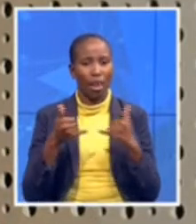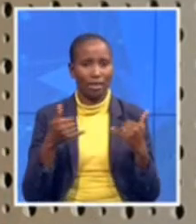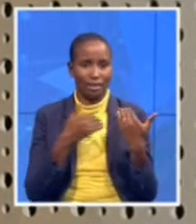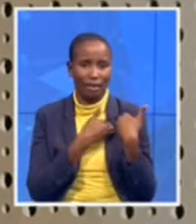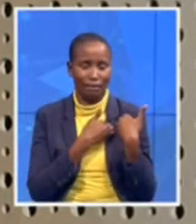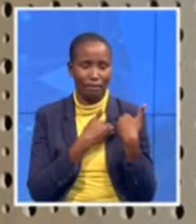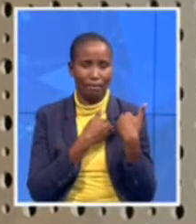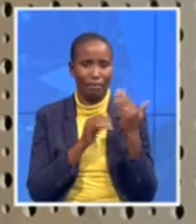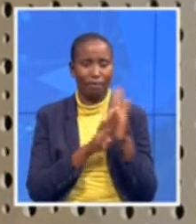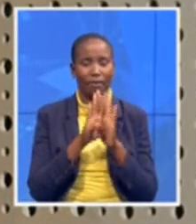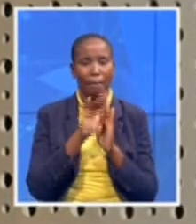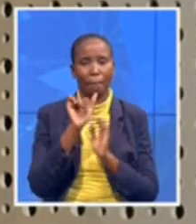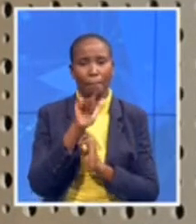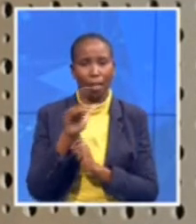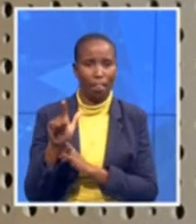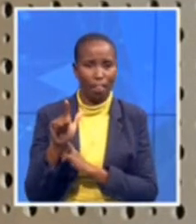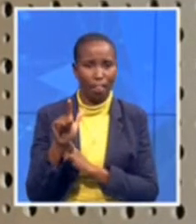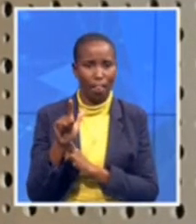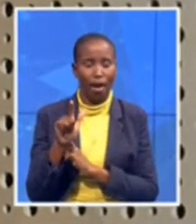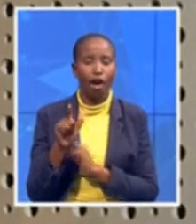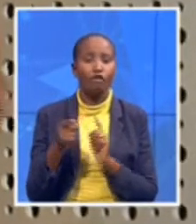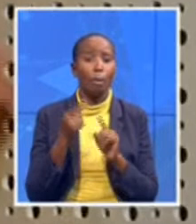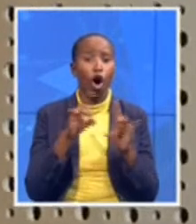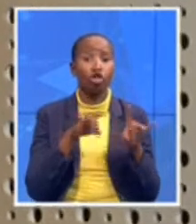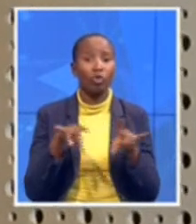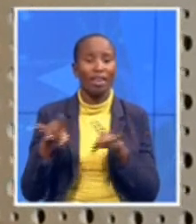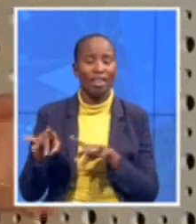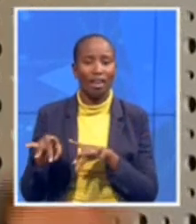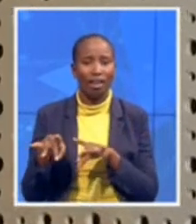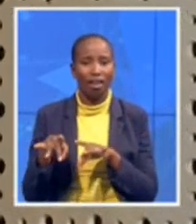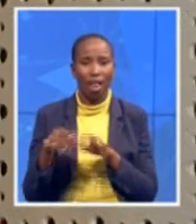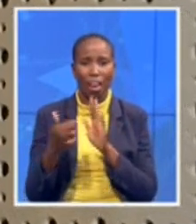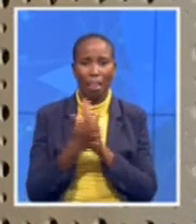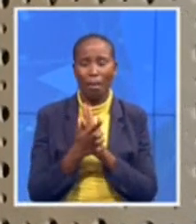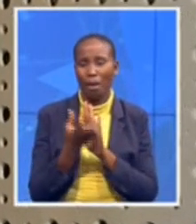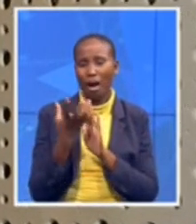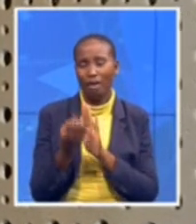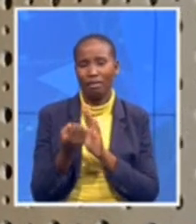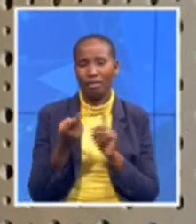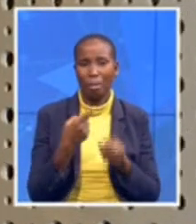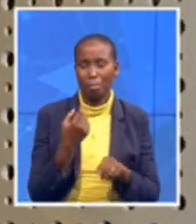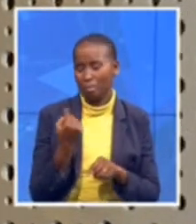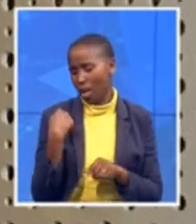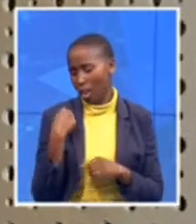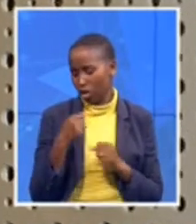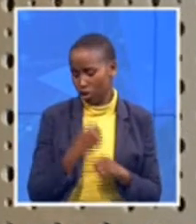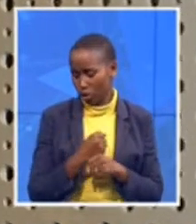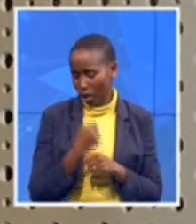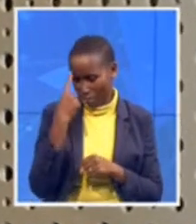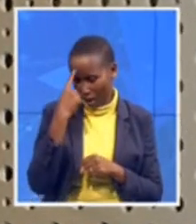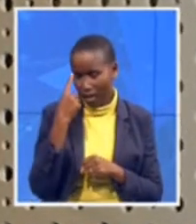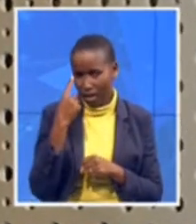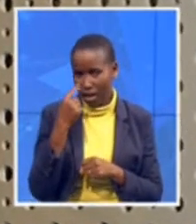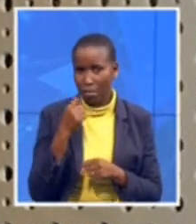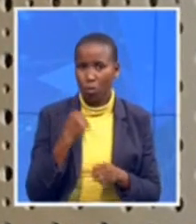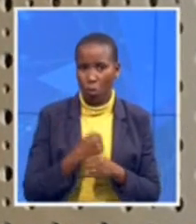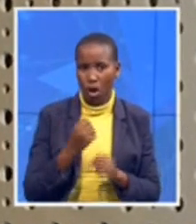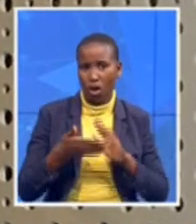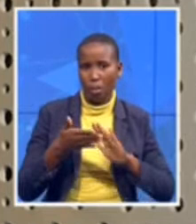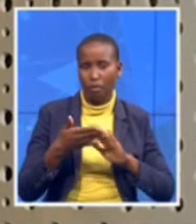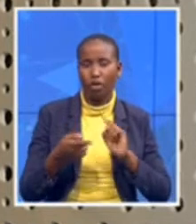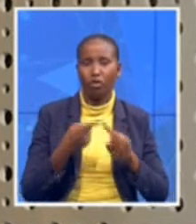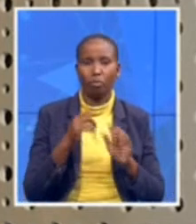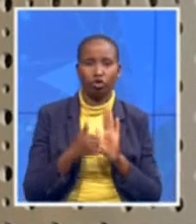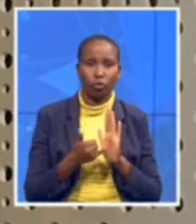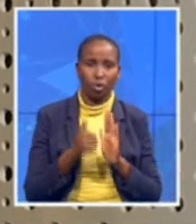their law was only passed last year, but it was only operationalized in January. So it's not something peculiar to South